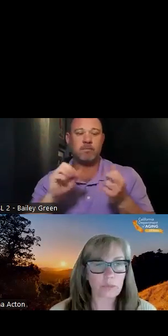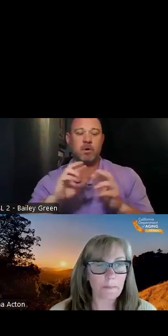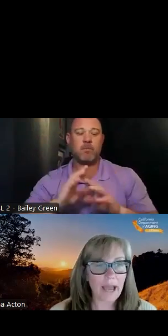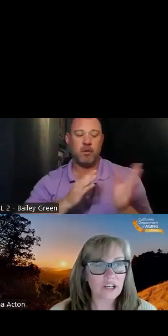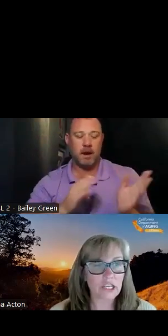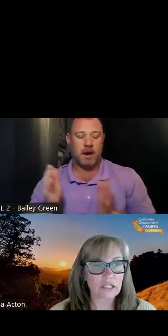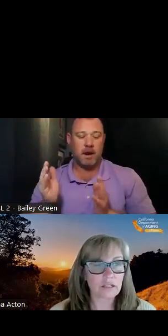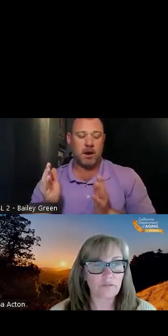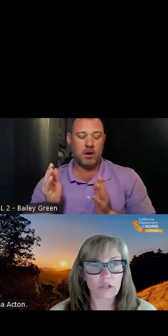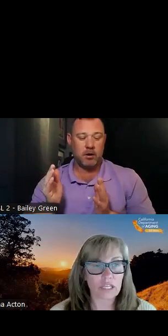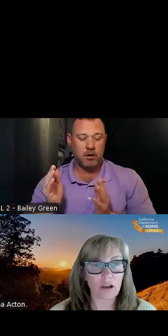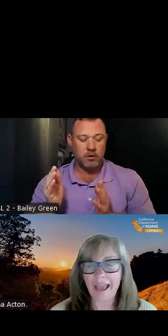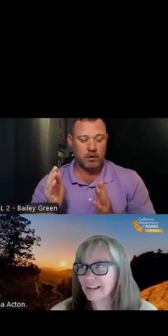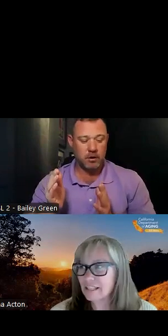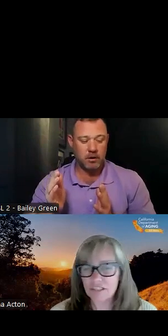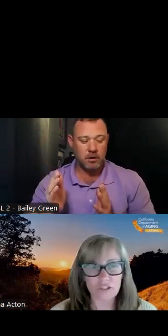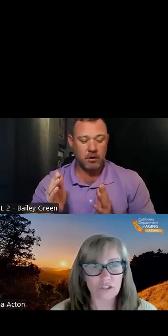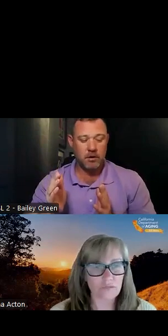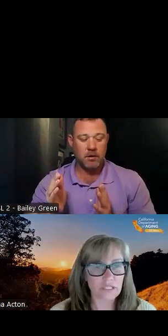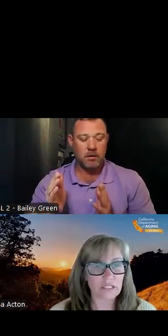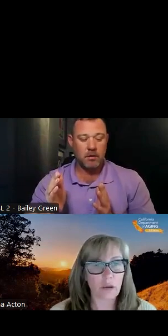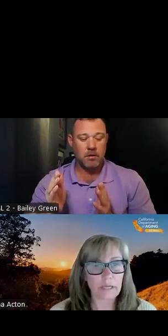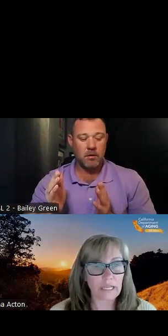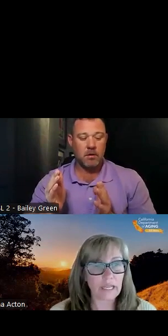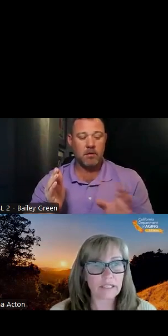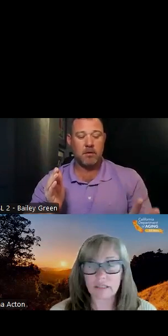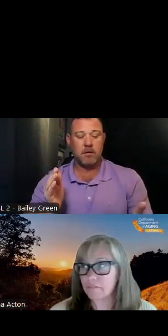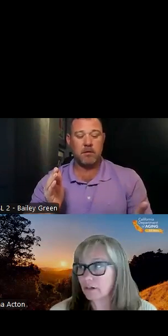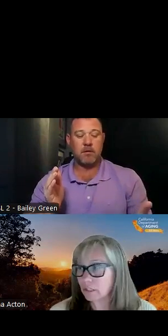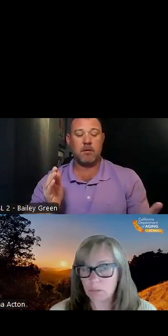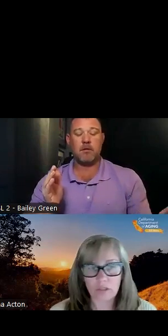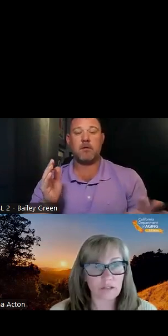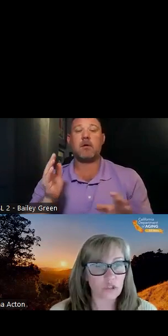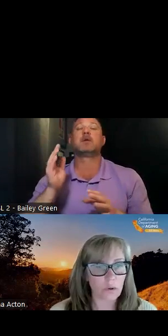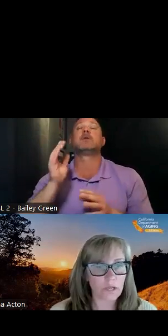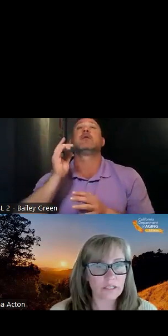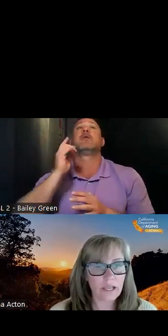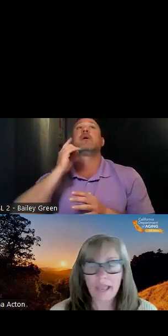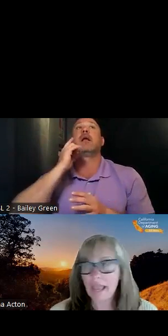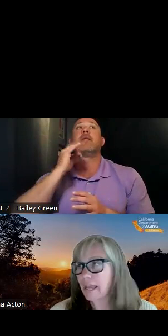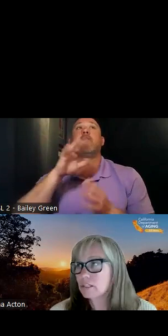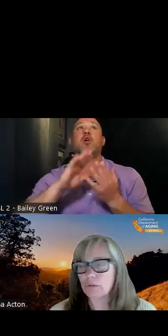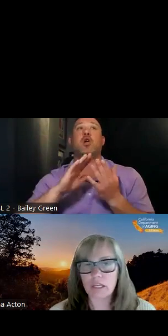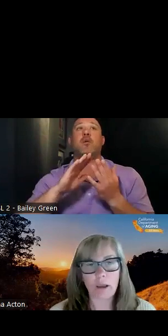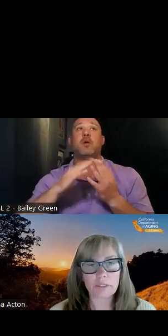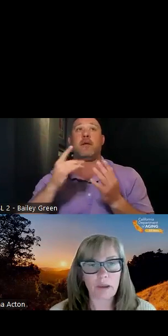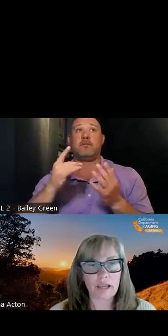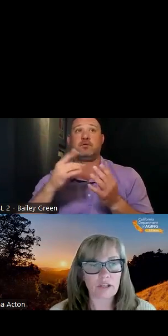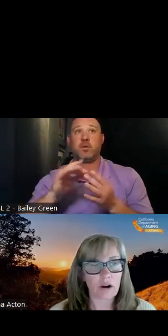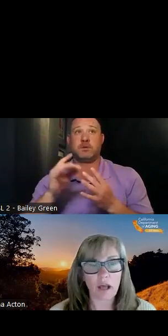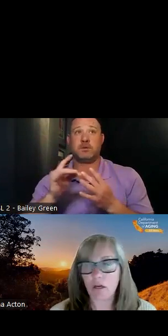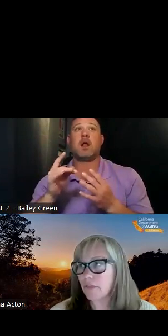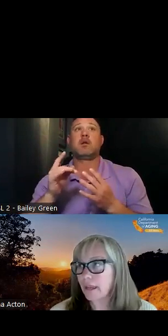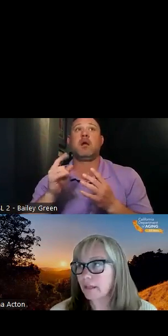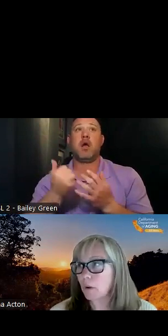Health Reimagined, focusing on access to the services that we need to live in our community of choice and to really optimize